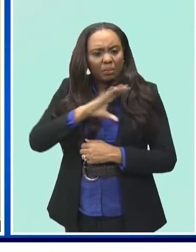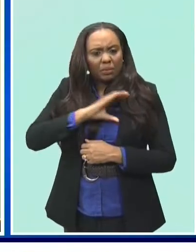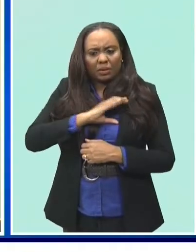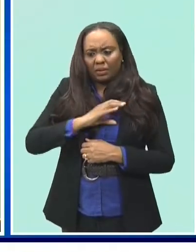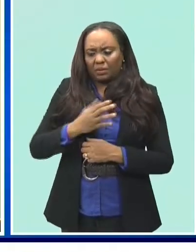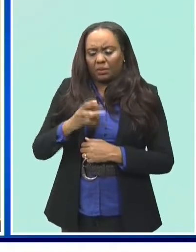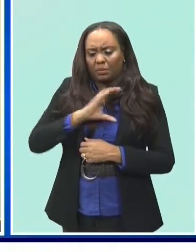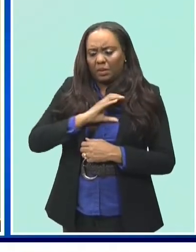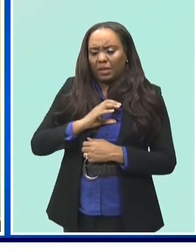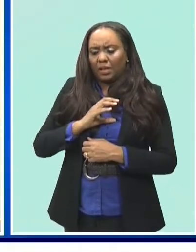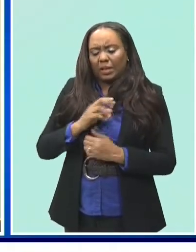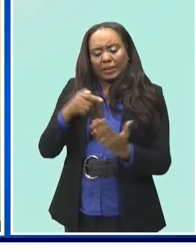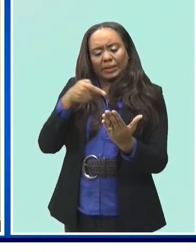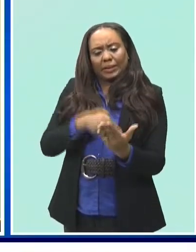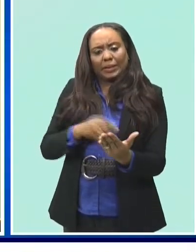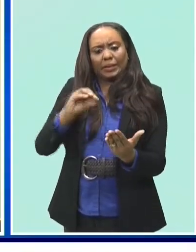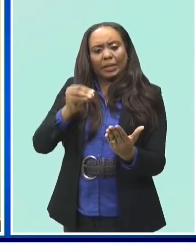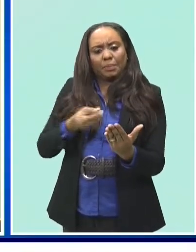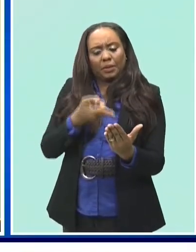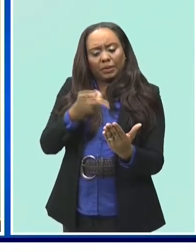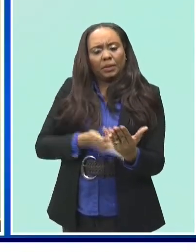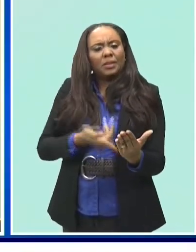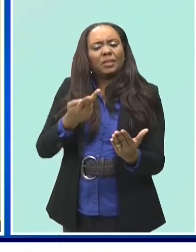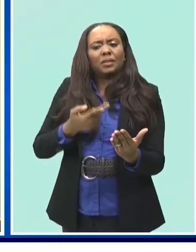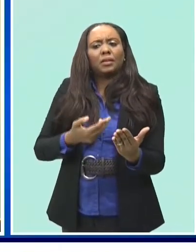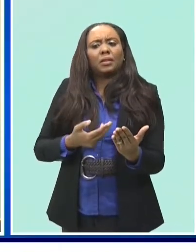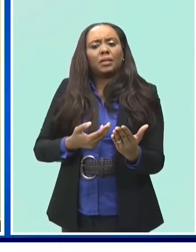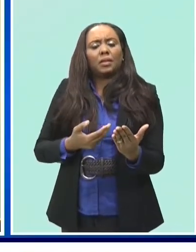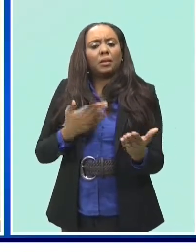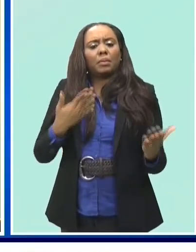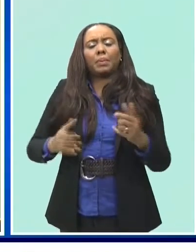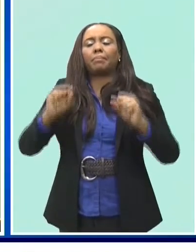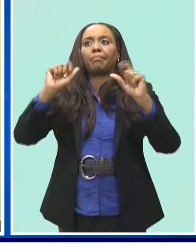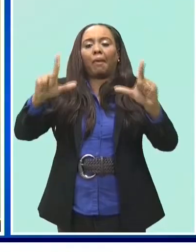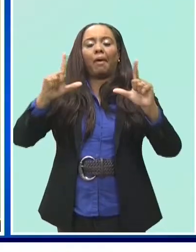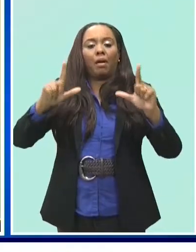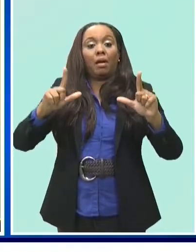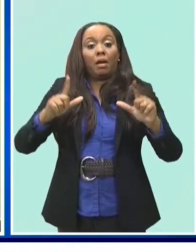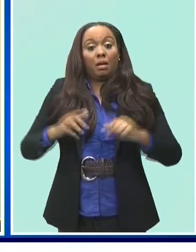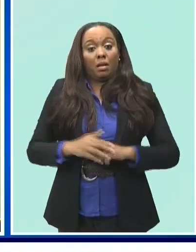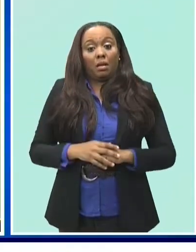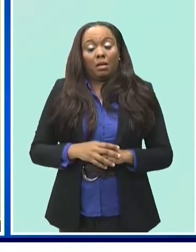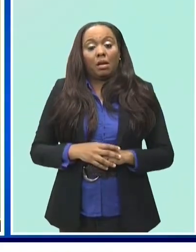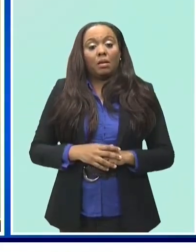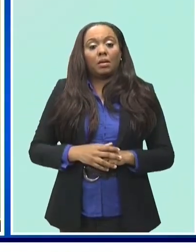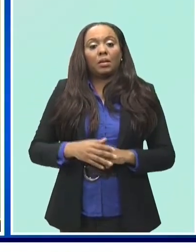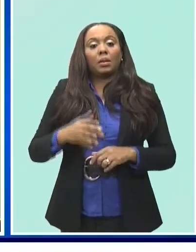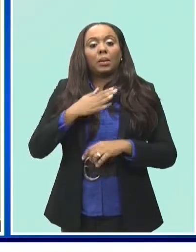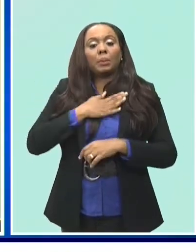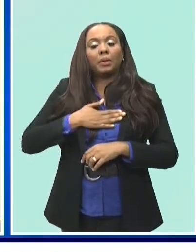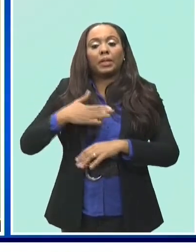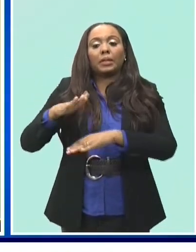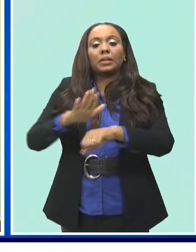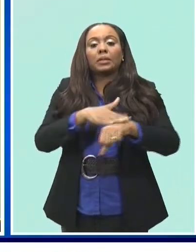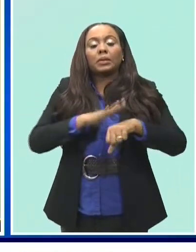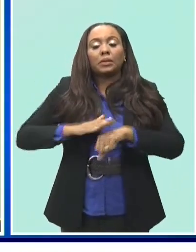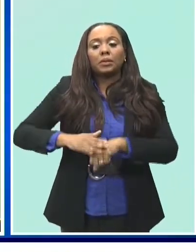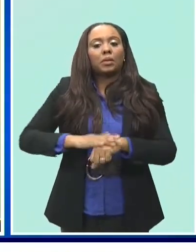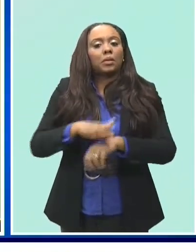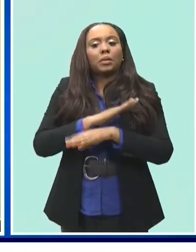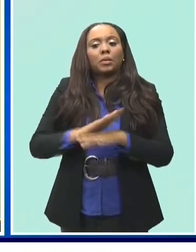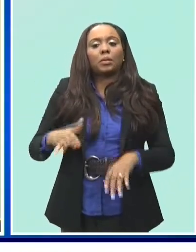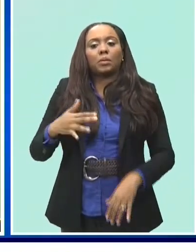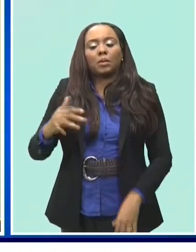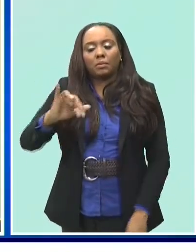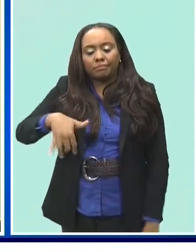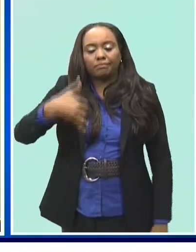then can put out a message to the general public saying, these calls are happening in the region. Do not answer your calls. Do